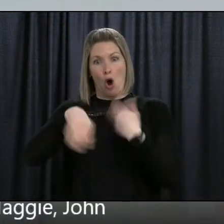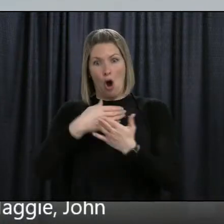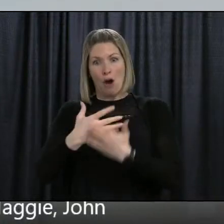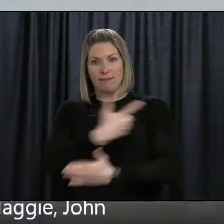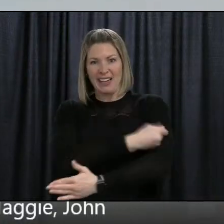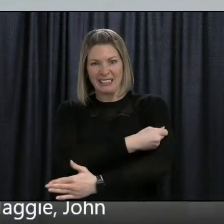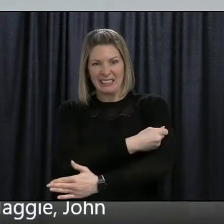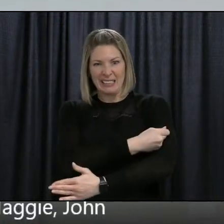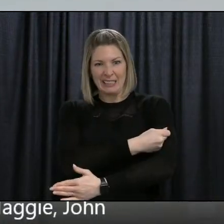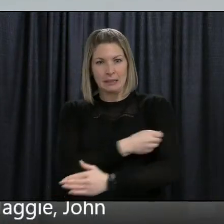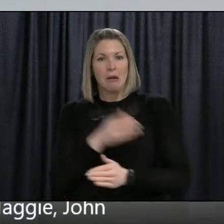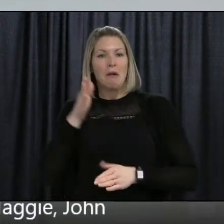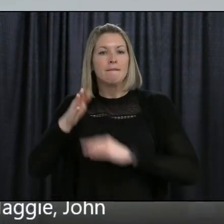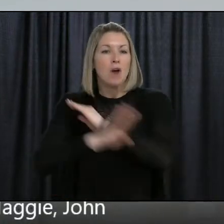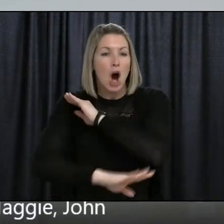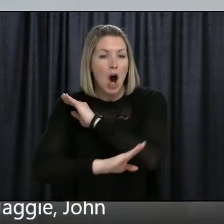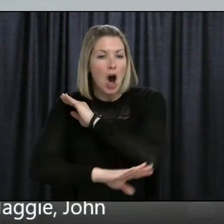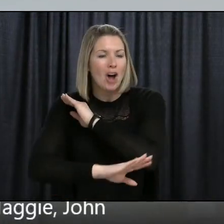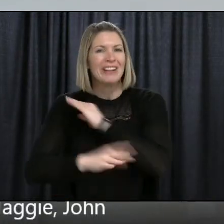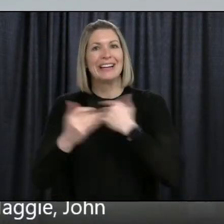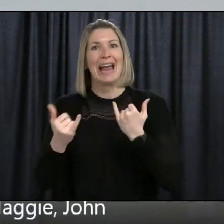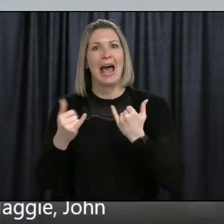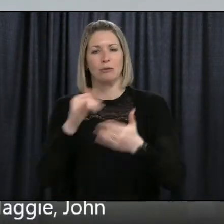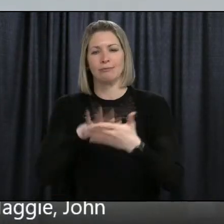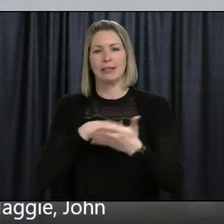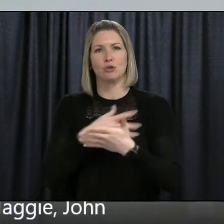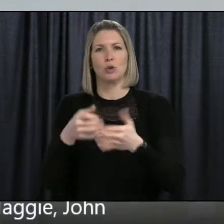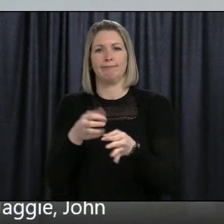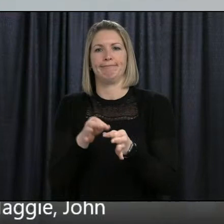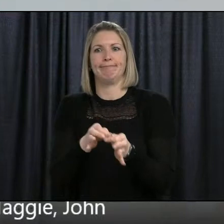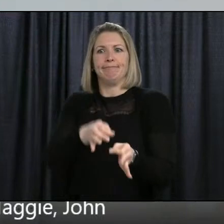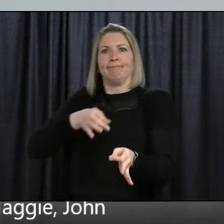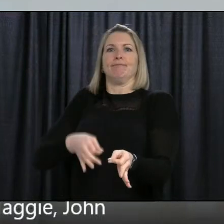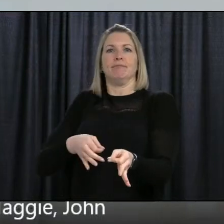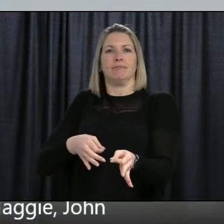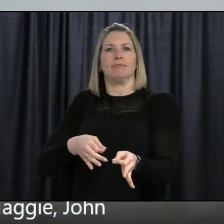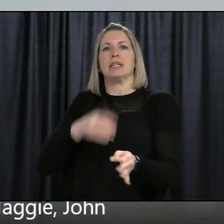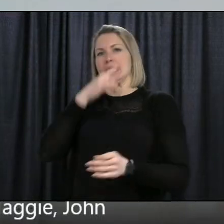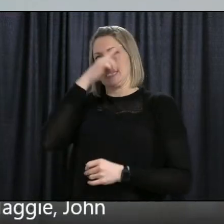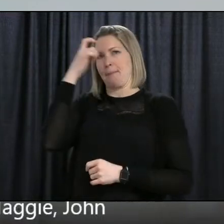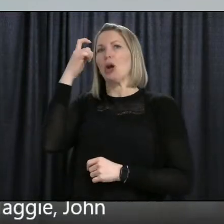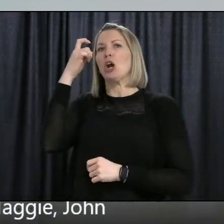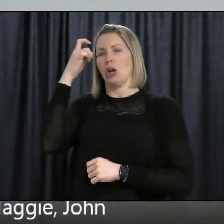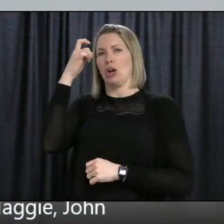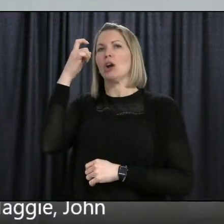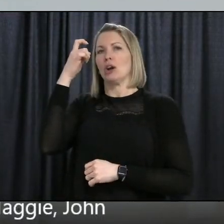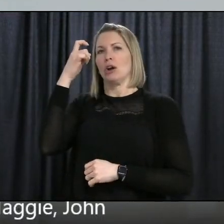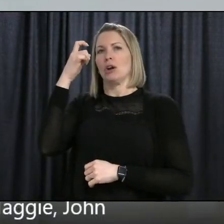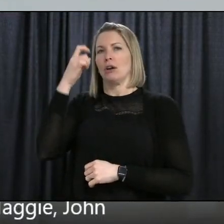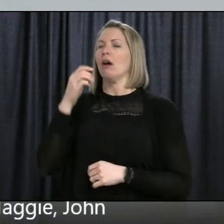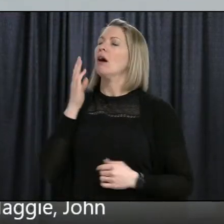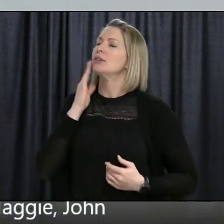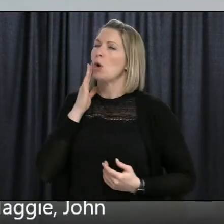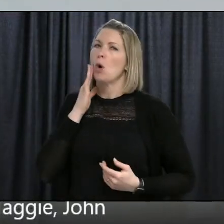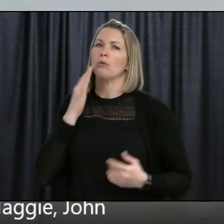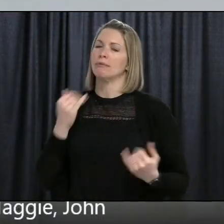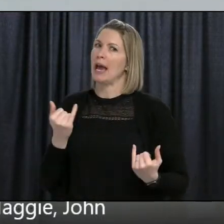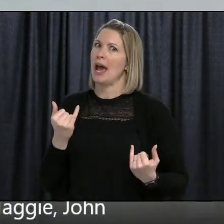imagine what that would do to our day-to-day lives as we get that level of